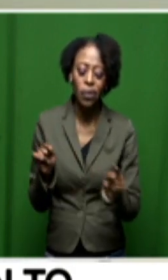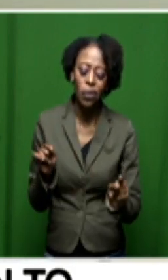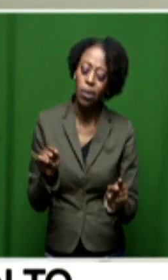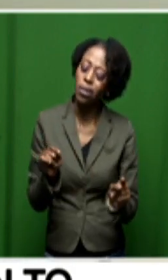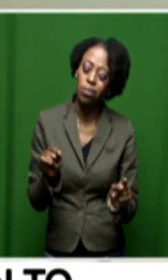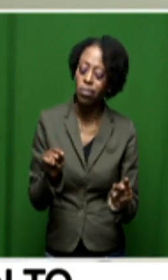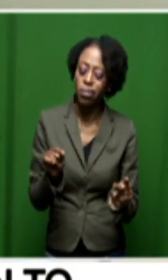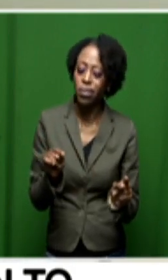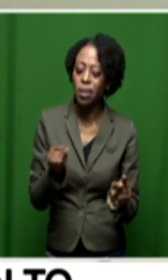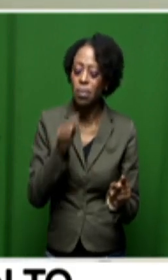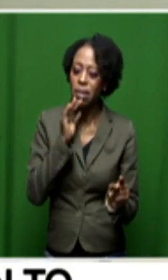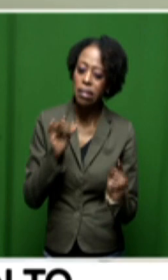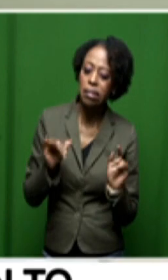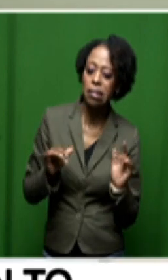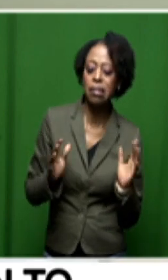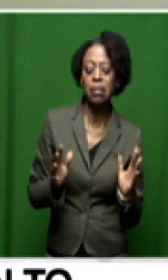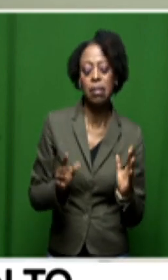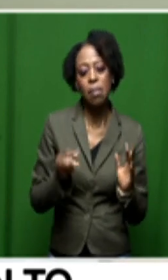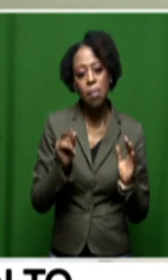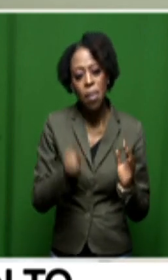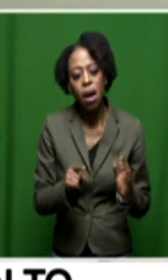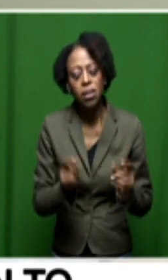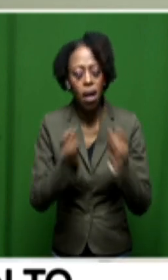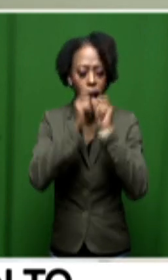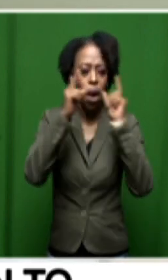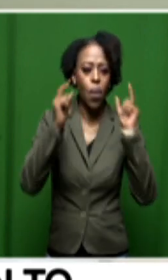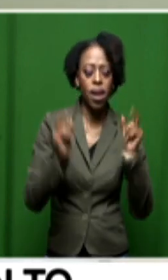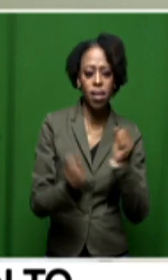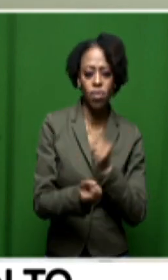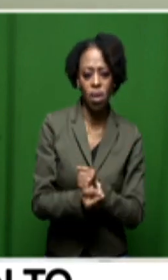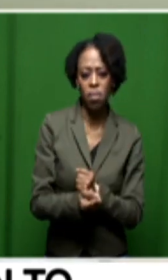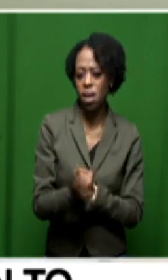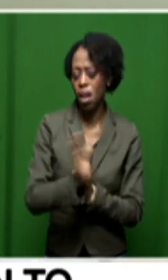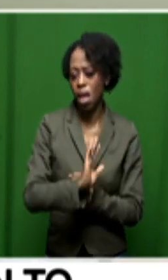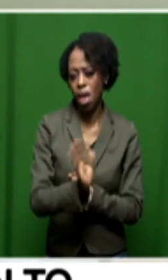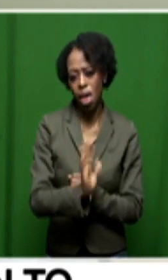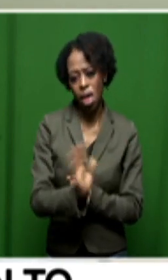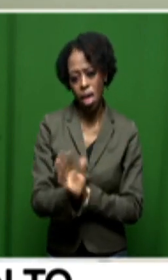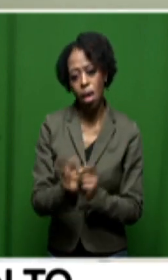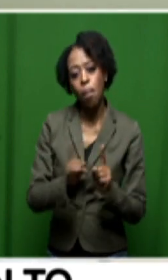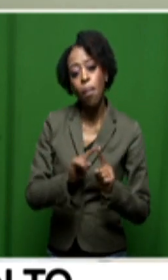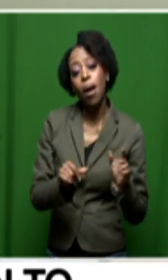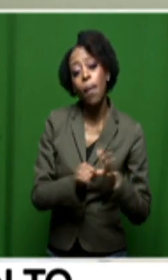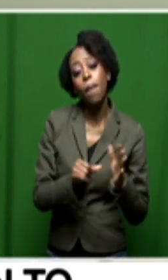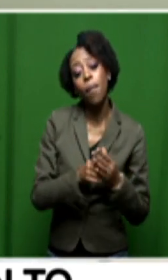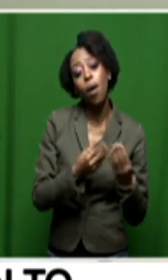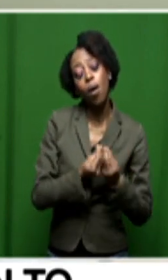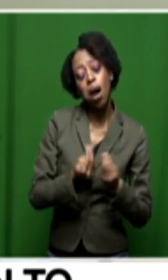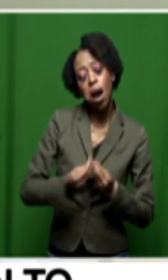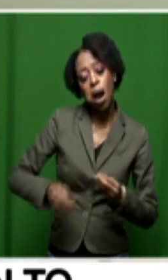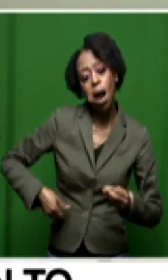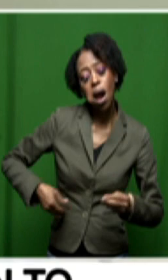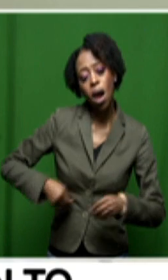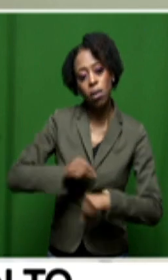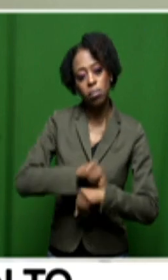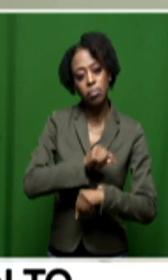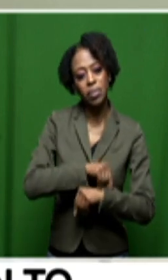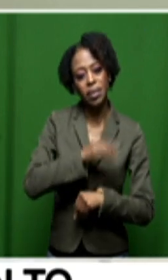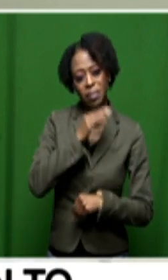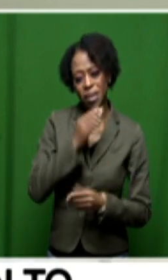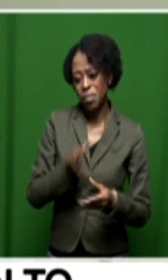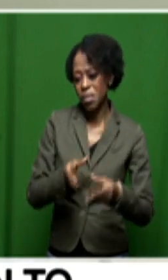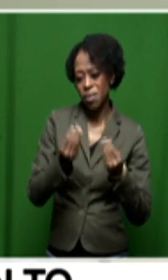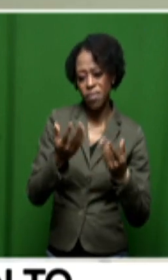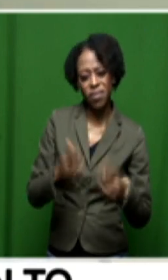highlighted to the extent that it needed to be highlighted. The other important point about monkeypox is the fact that we probably got